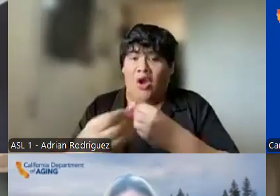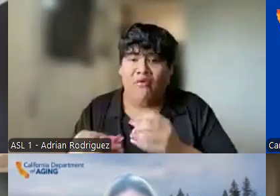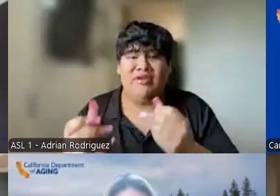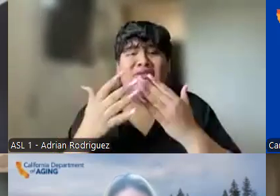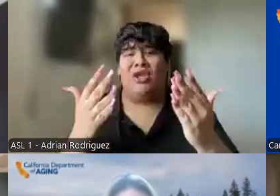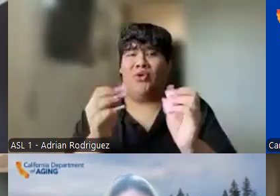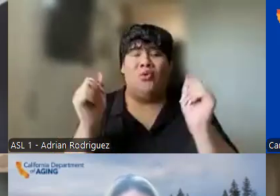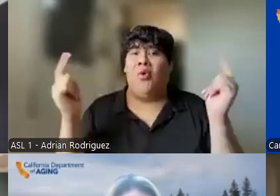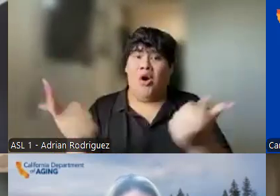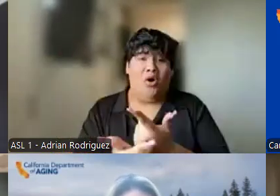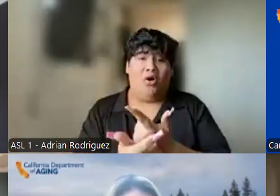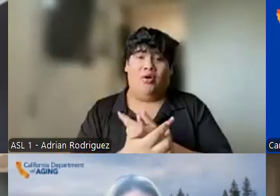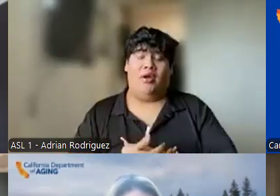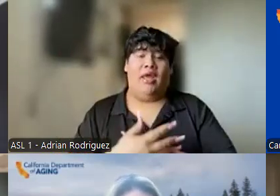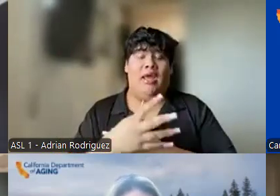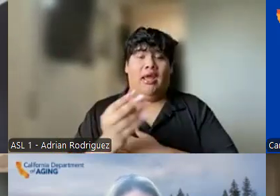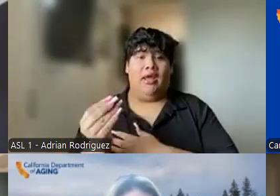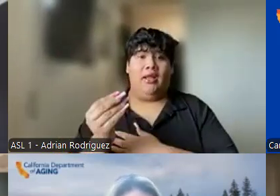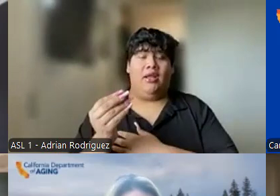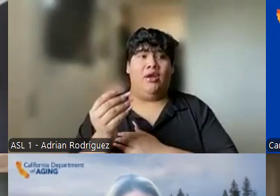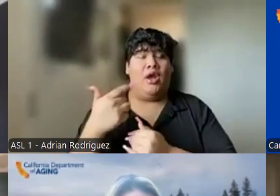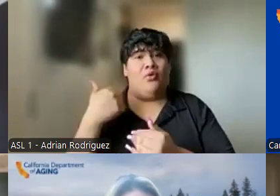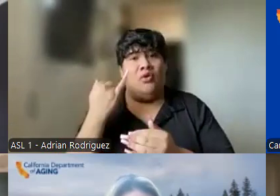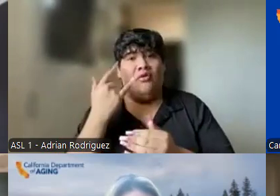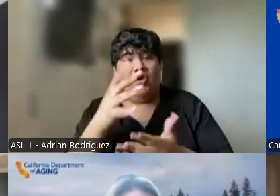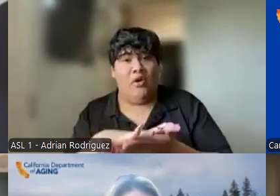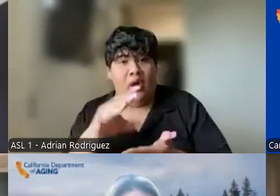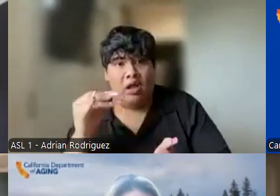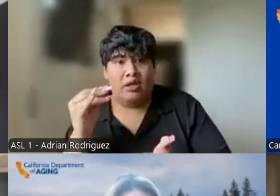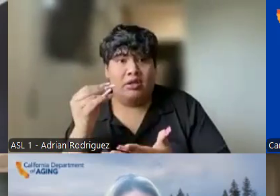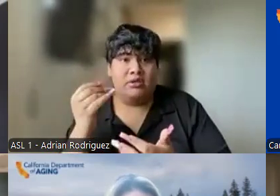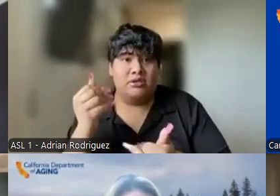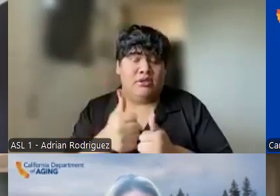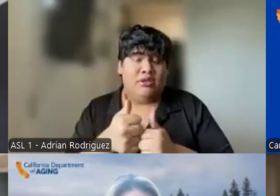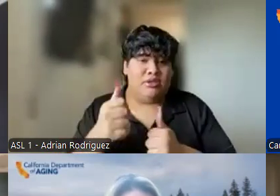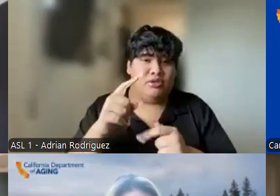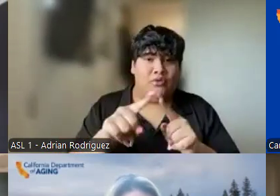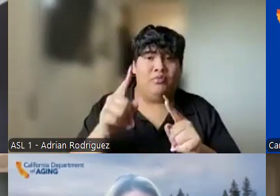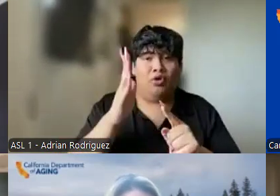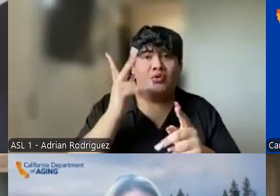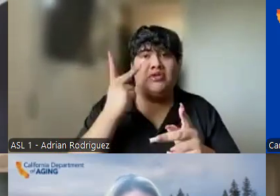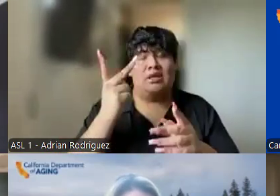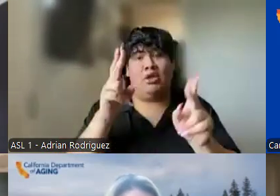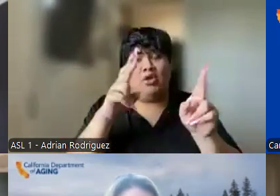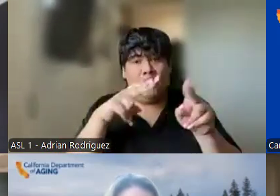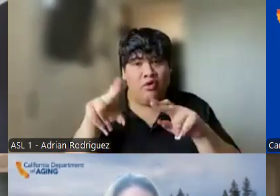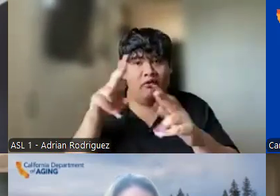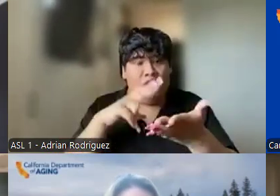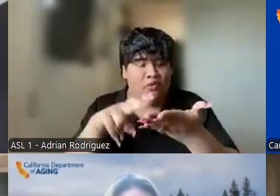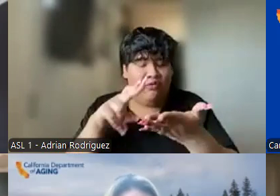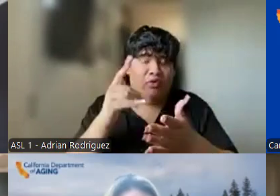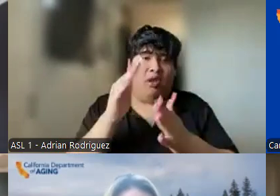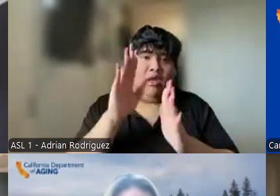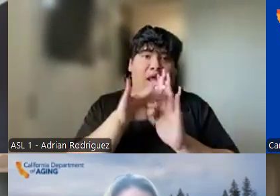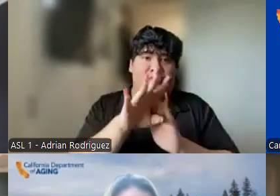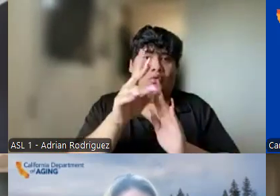all. And I don't know if your practice will continue, where you'll take a look at the annual report and you'll provide some